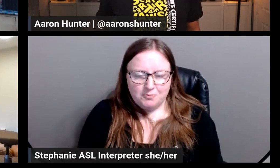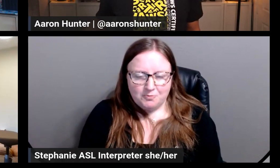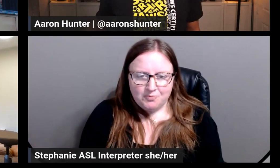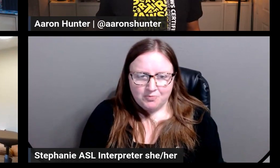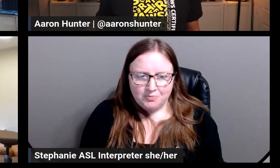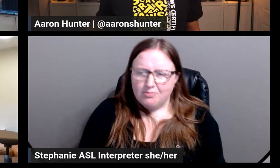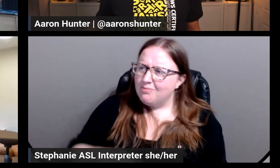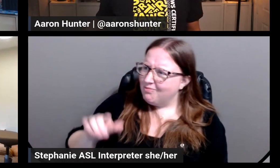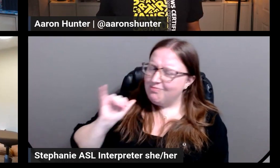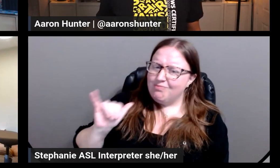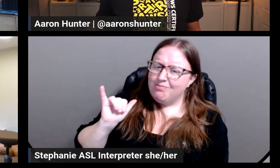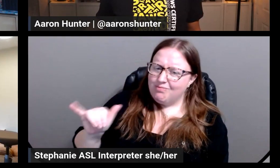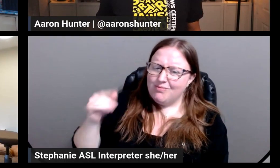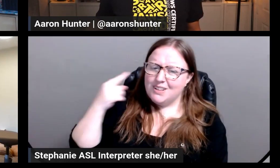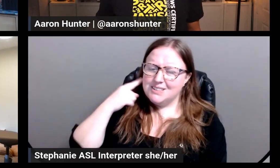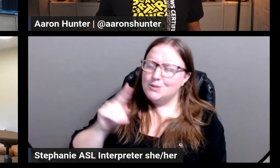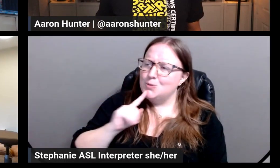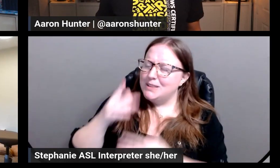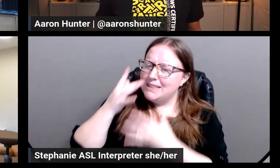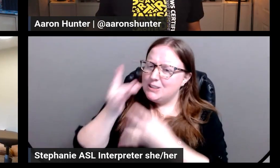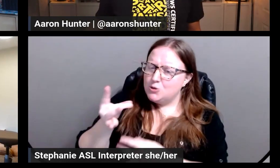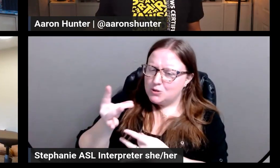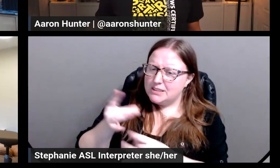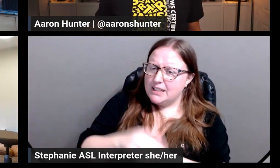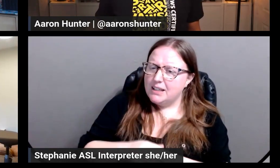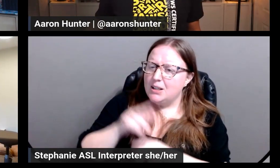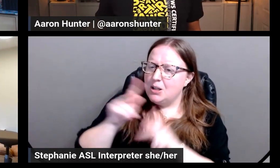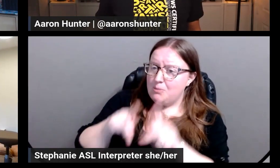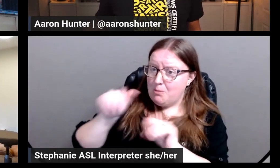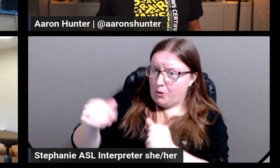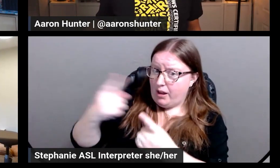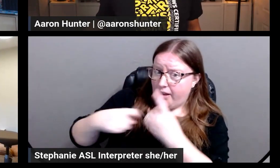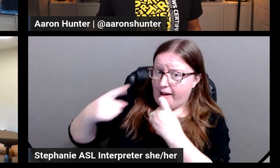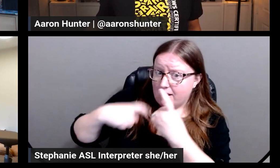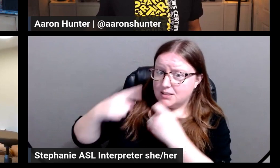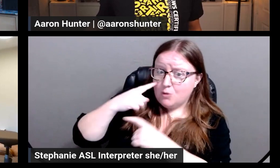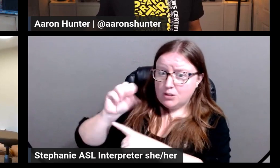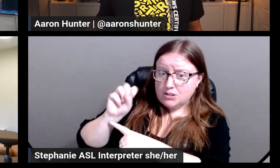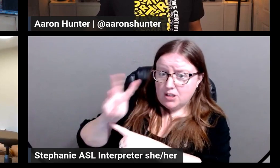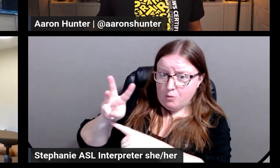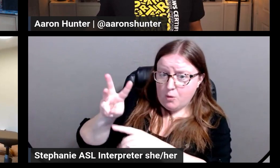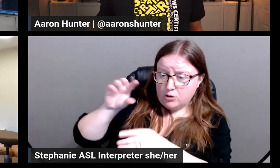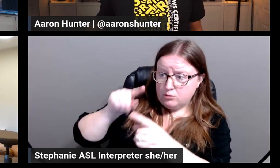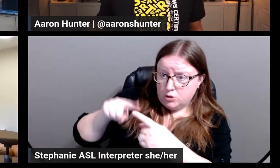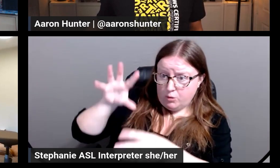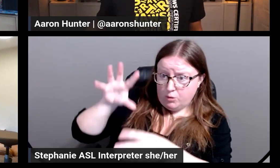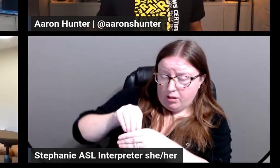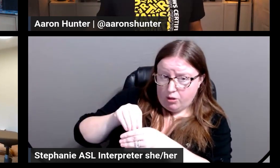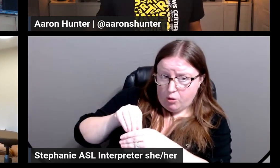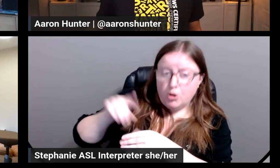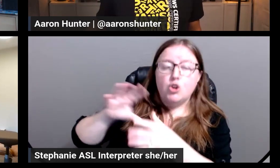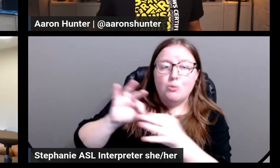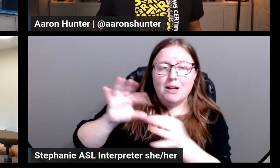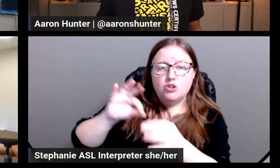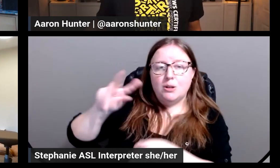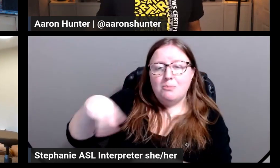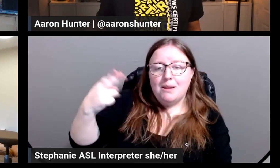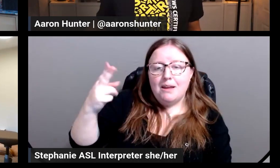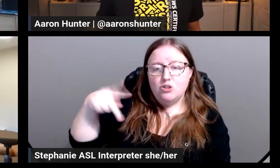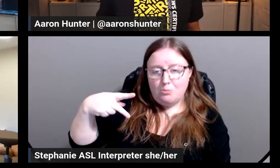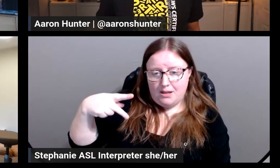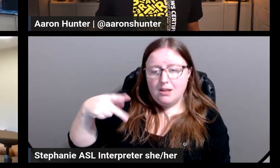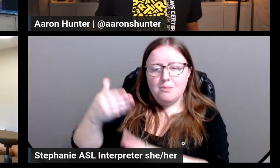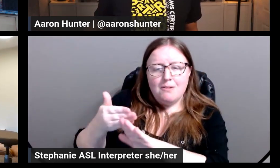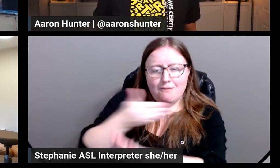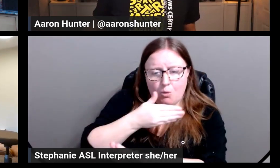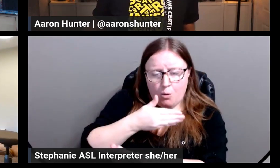sounds really, really interesting, that people can ask for software to be included in these bundles. I mean, what's it? You mentioned PHP earlier on. Mm-hmm. I